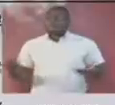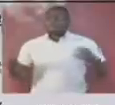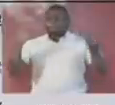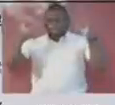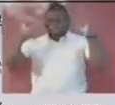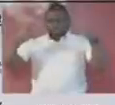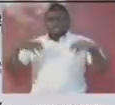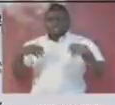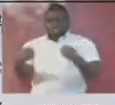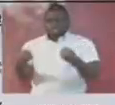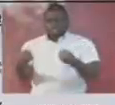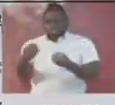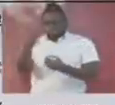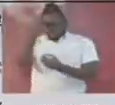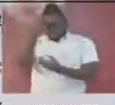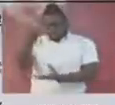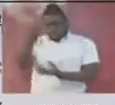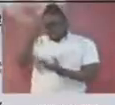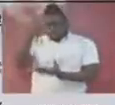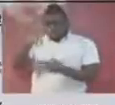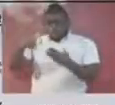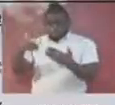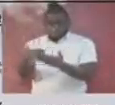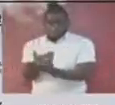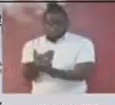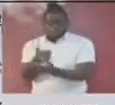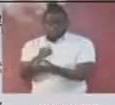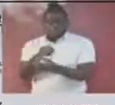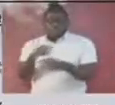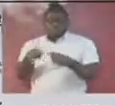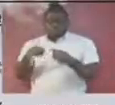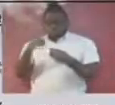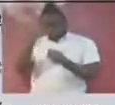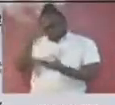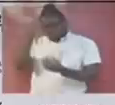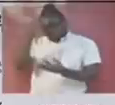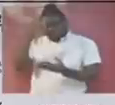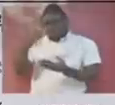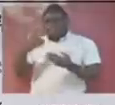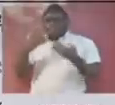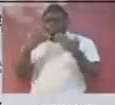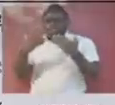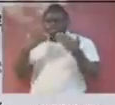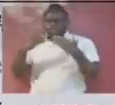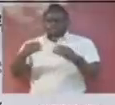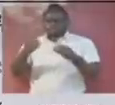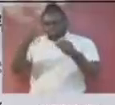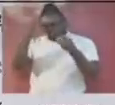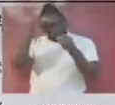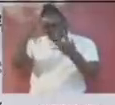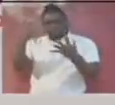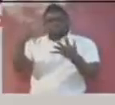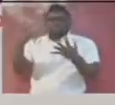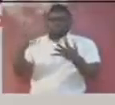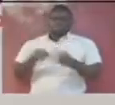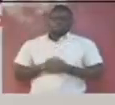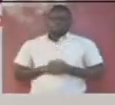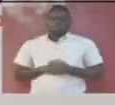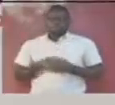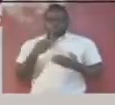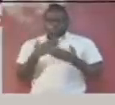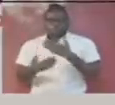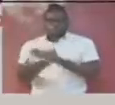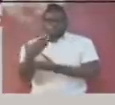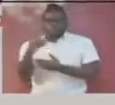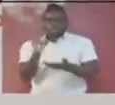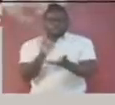the clinical update. Thank you very much, Candice. Good morning to Dr. Othello and Dr. Alexander.